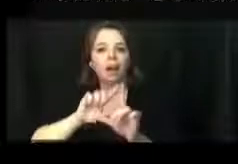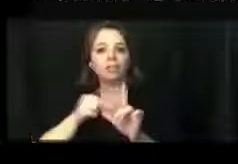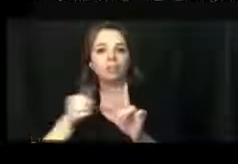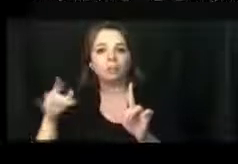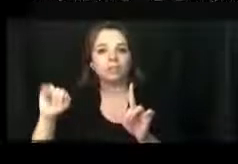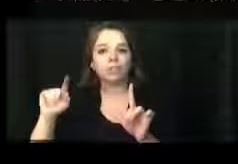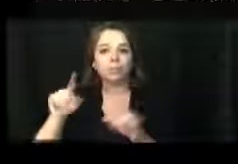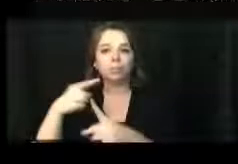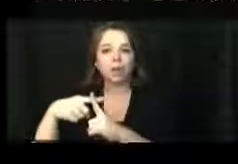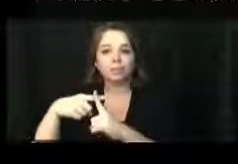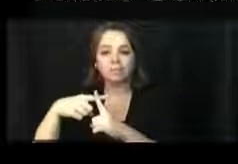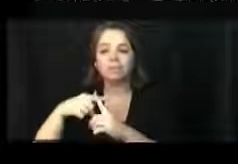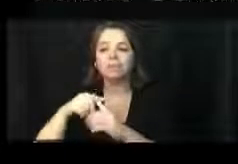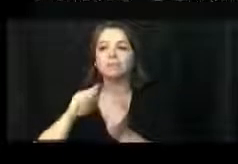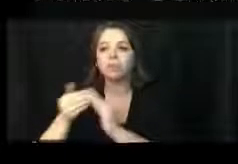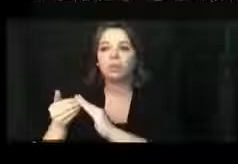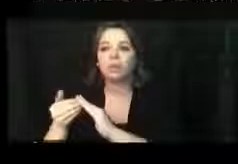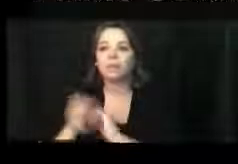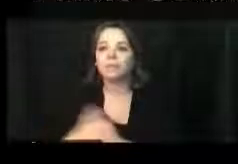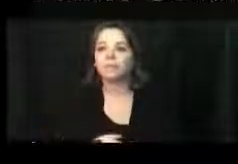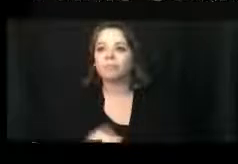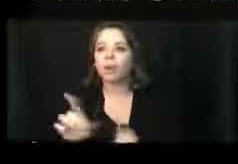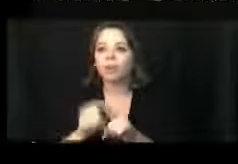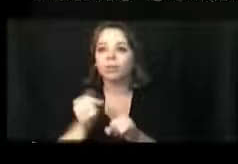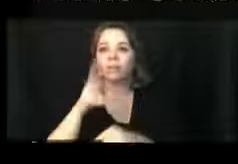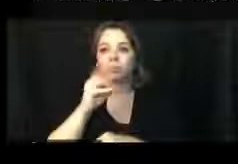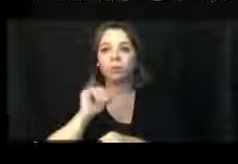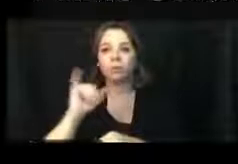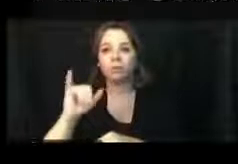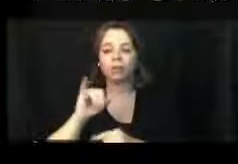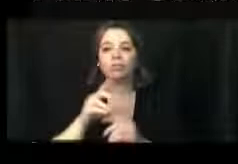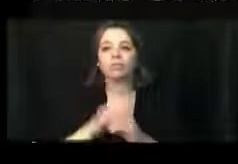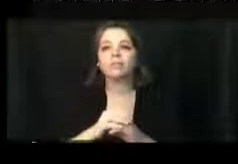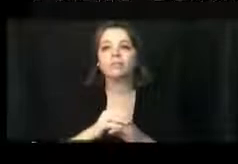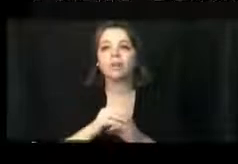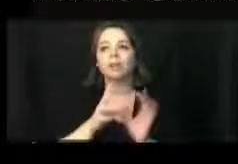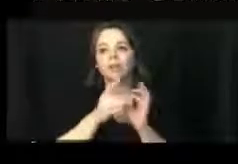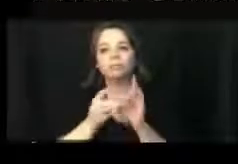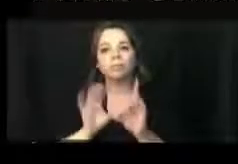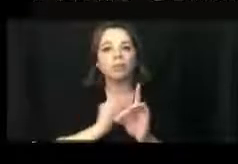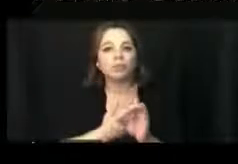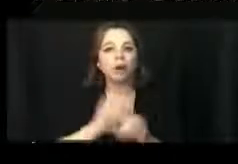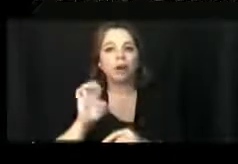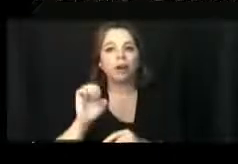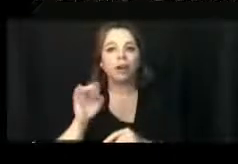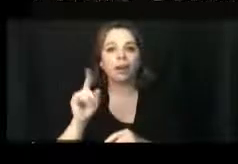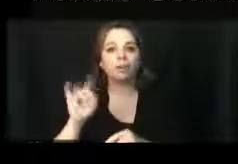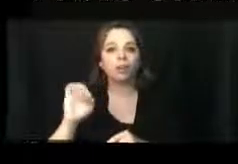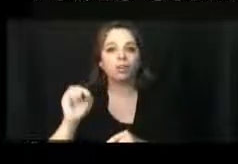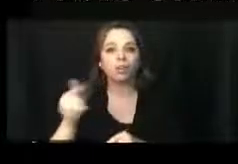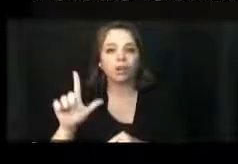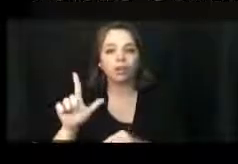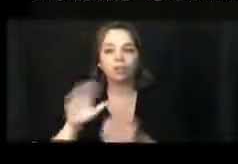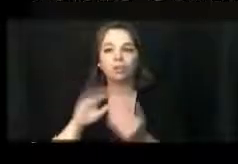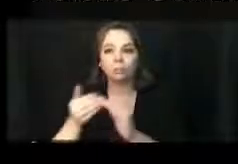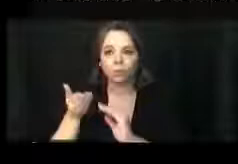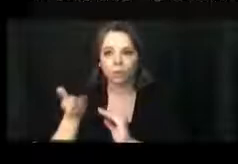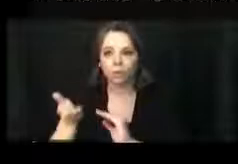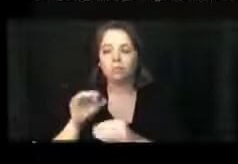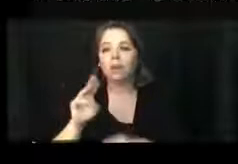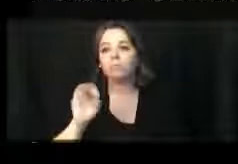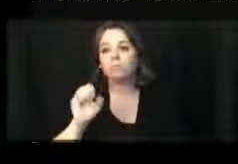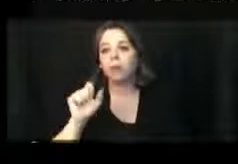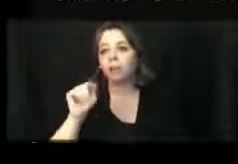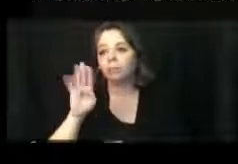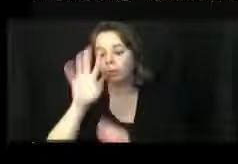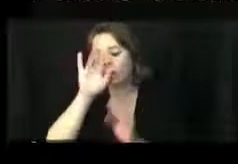Side coastal LGBTQ plus community of interest that is tied to our ecological communities here, extending from Malibu all the way down to